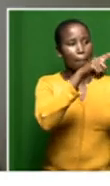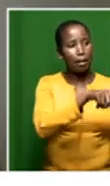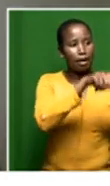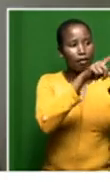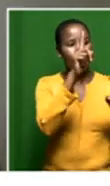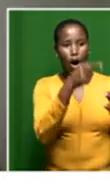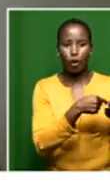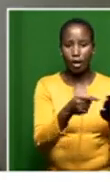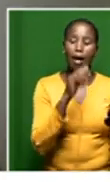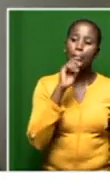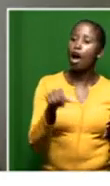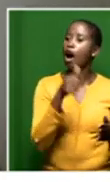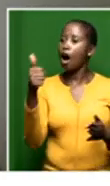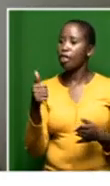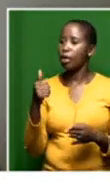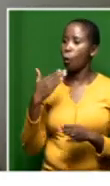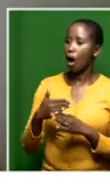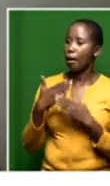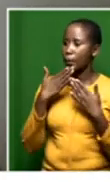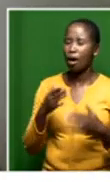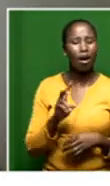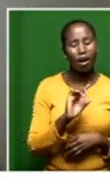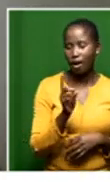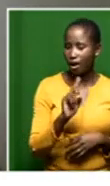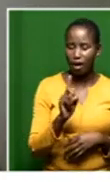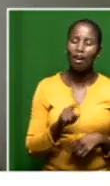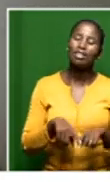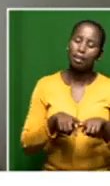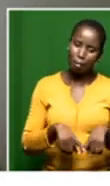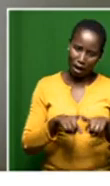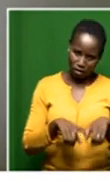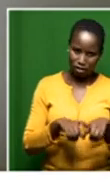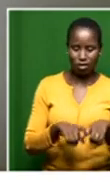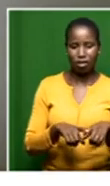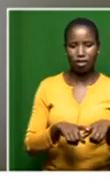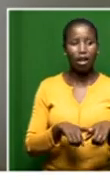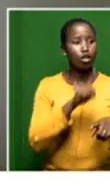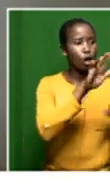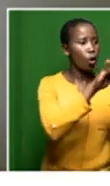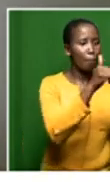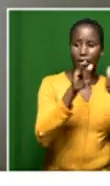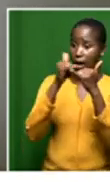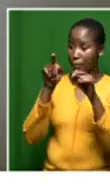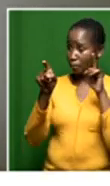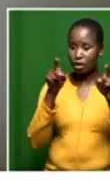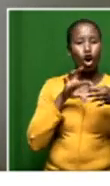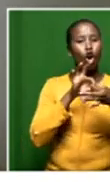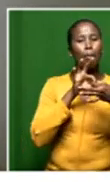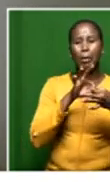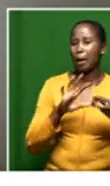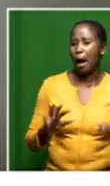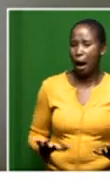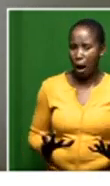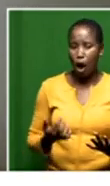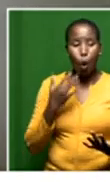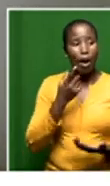week, the other one will not be grounded for a longer period. It also depends on the commitment of the airlines when we engage them. You'll